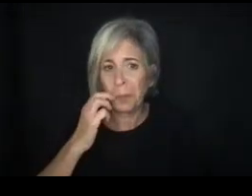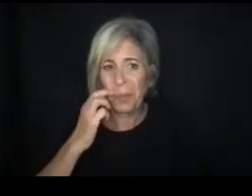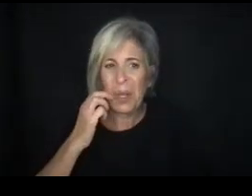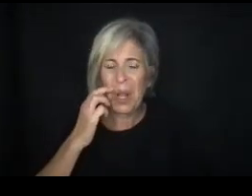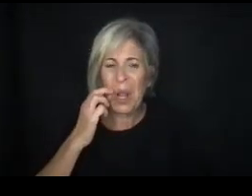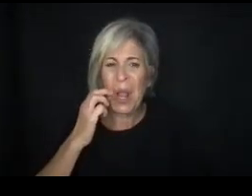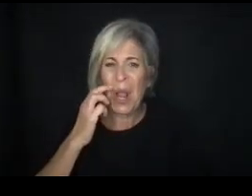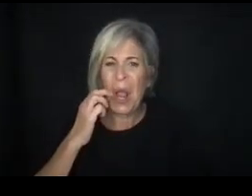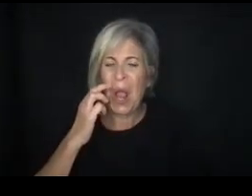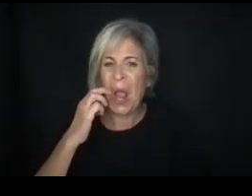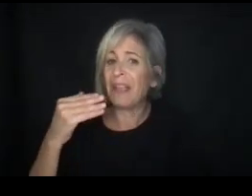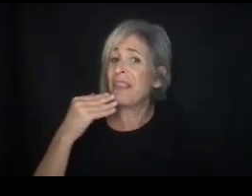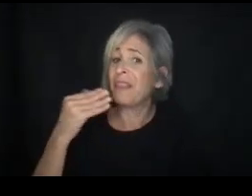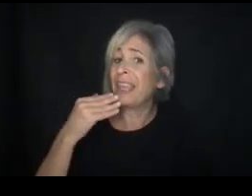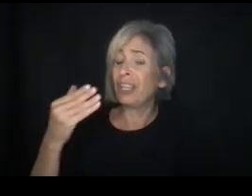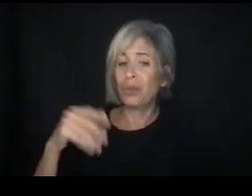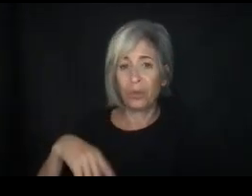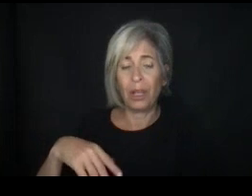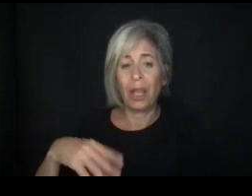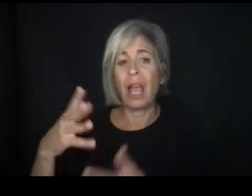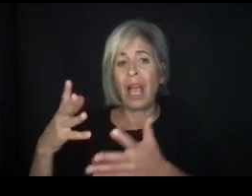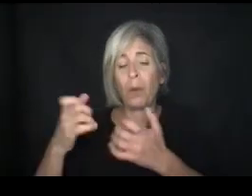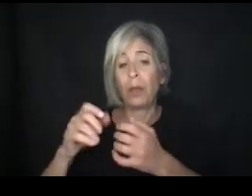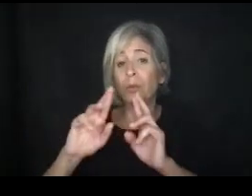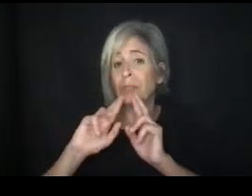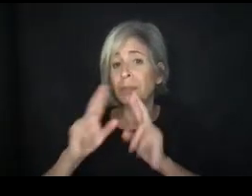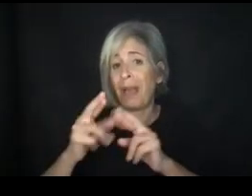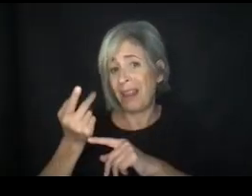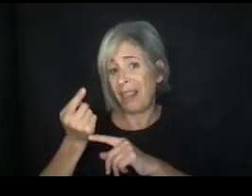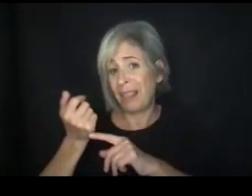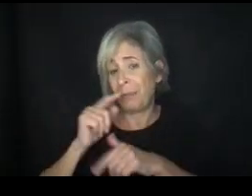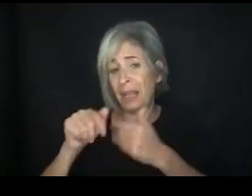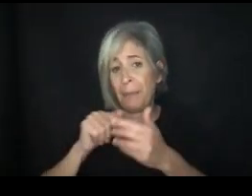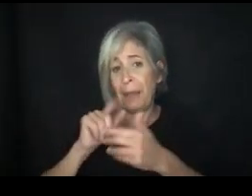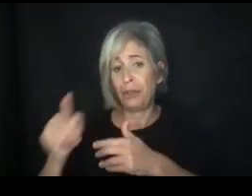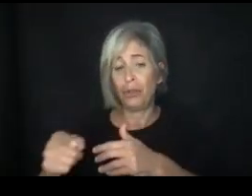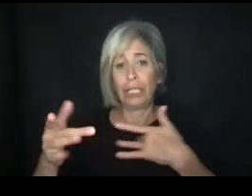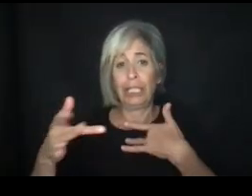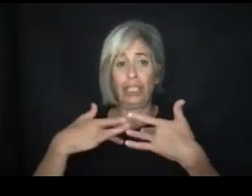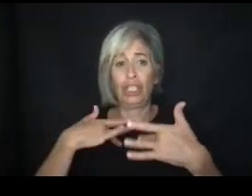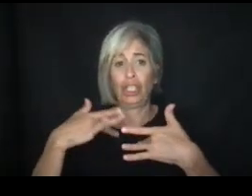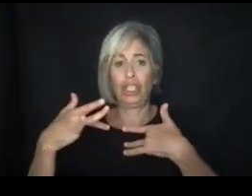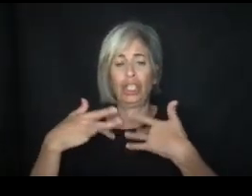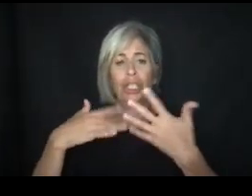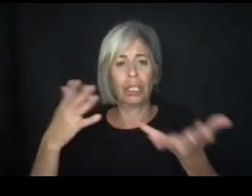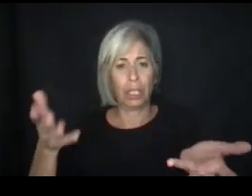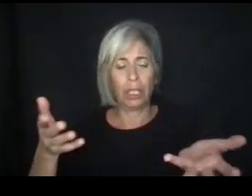Thank you, sir. I just wanted to respond a little bit. I mean, you're good. I